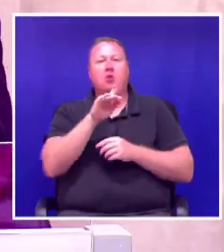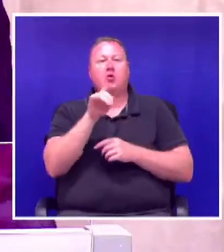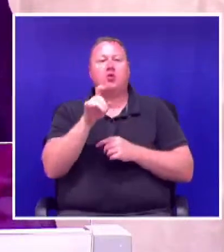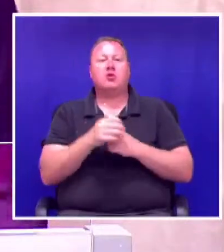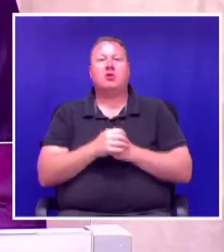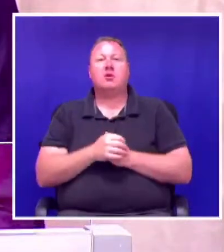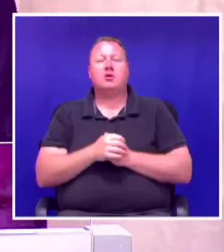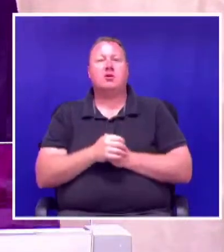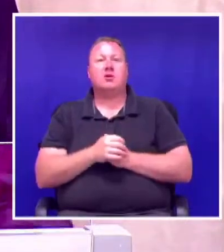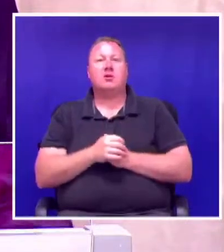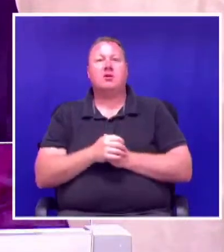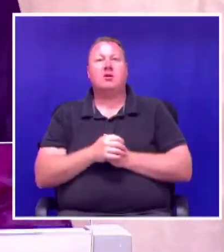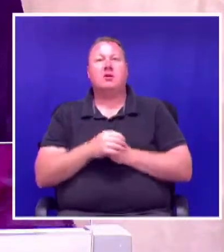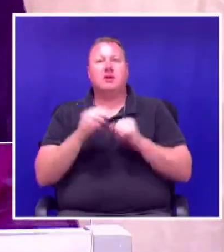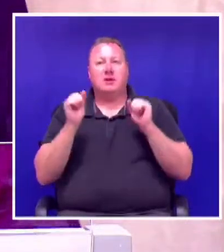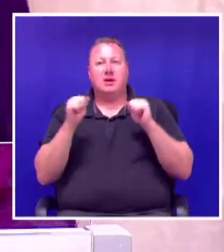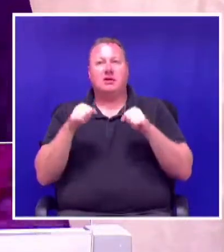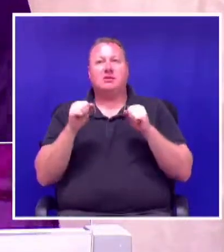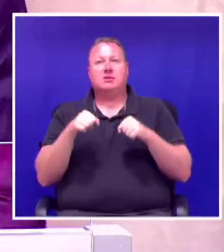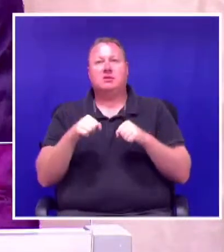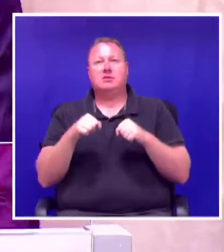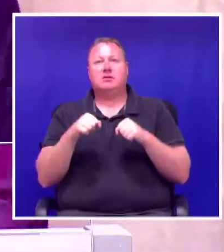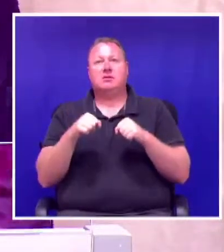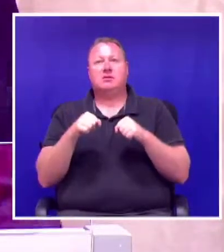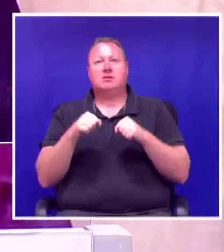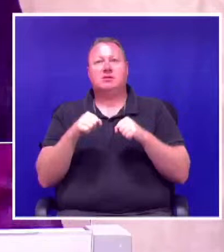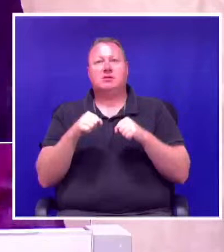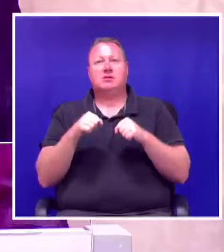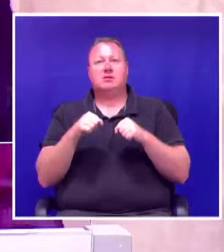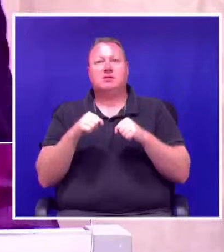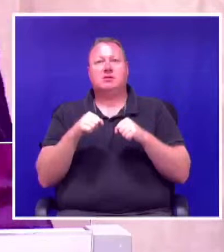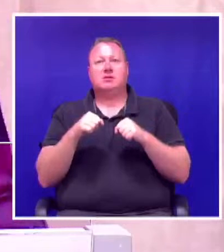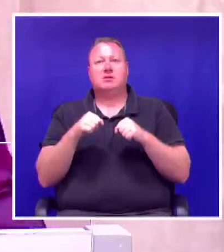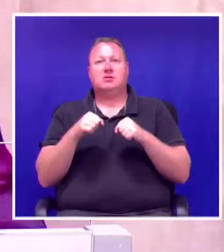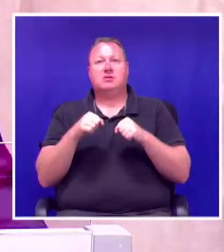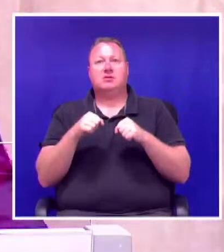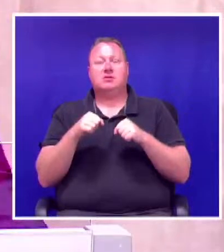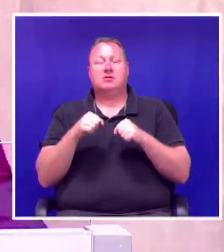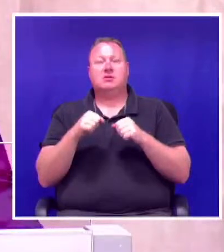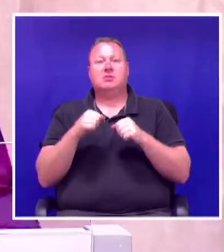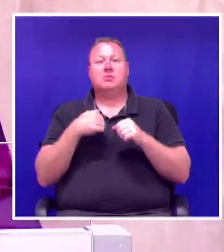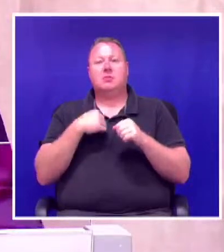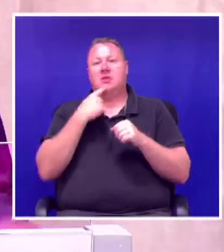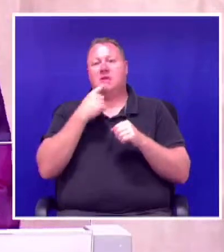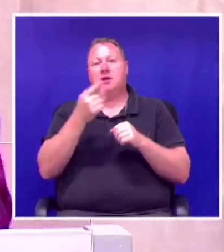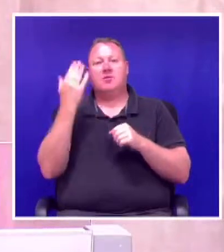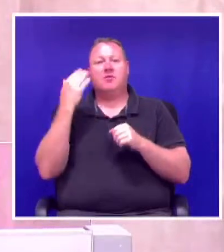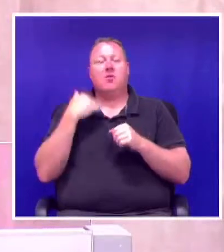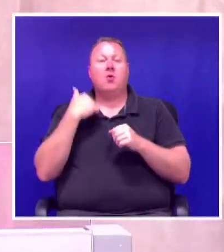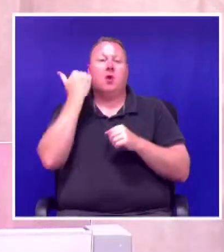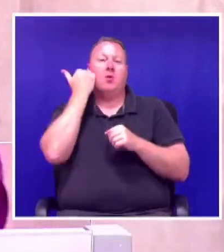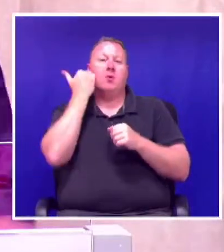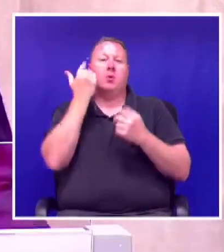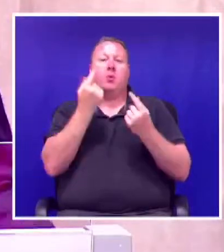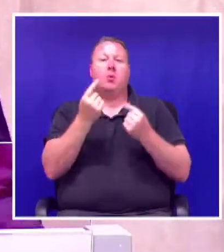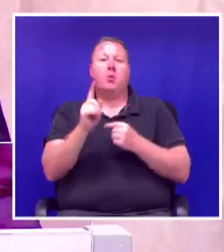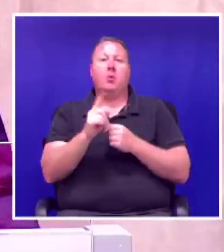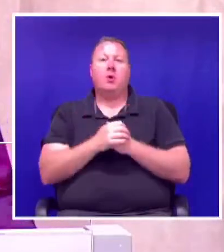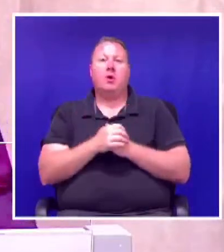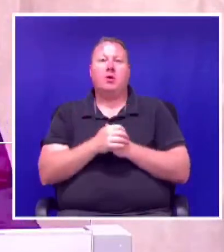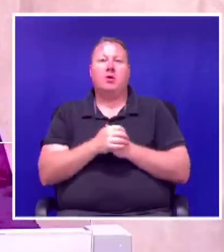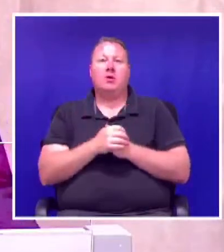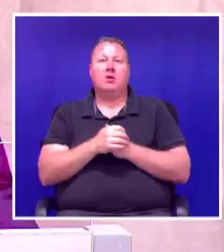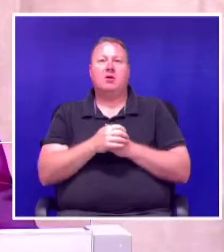Indeed, Honorable Moemang, as I said earlier, one of the things that government has done was to set up